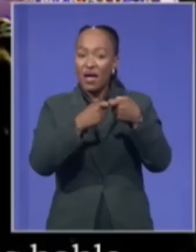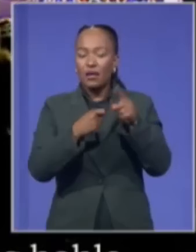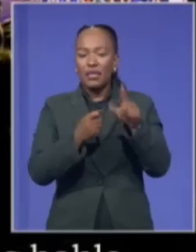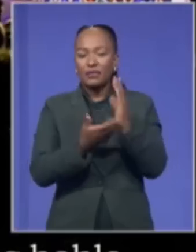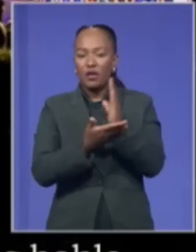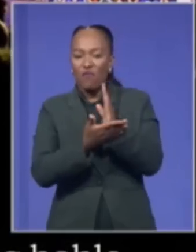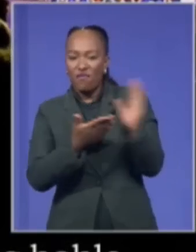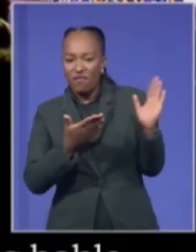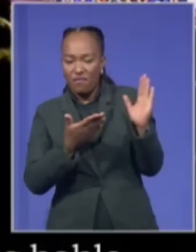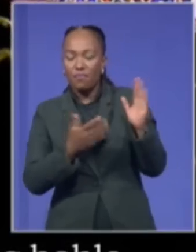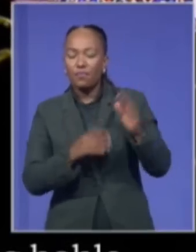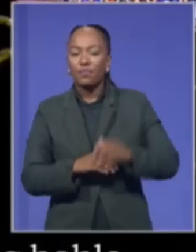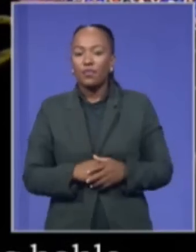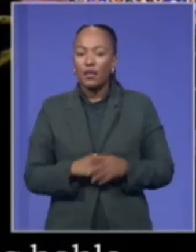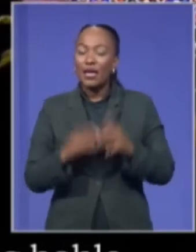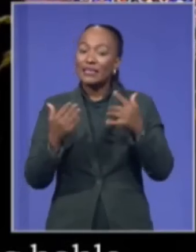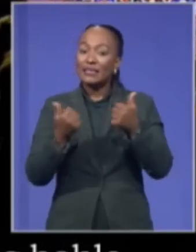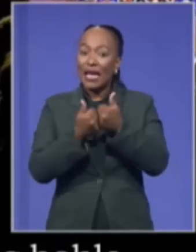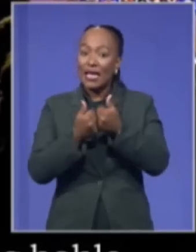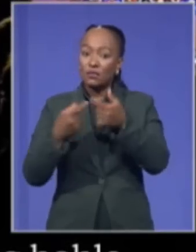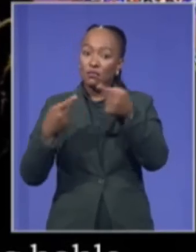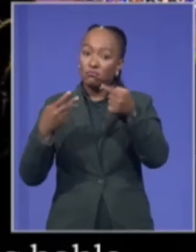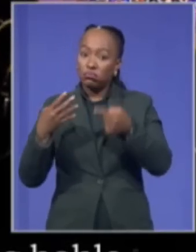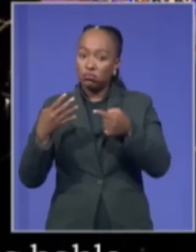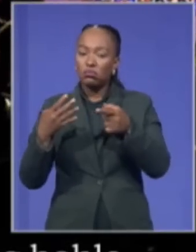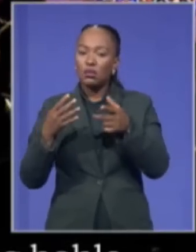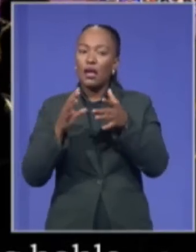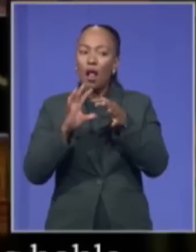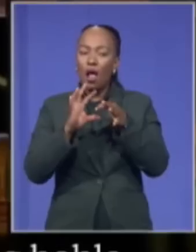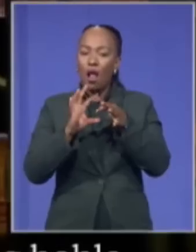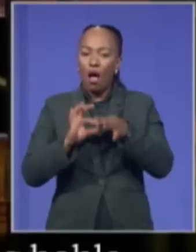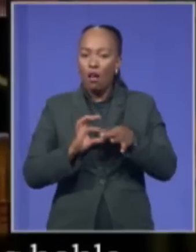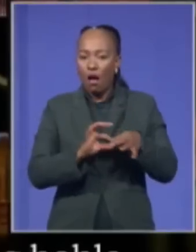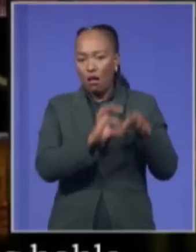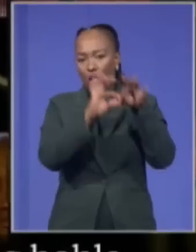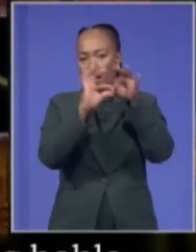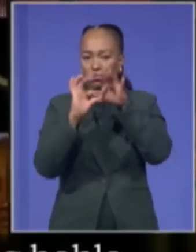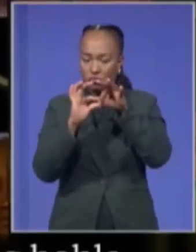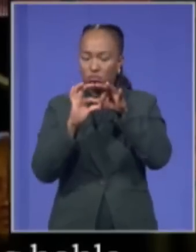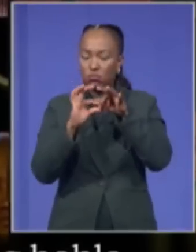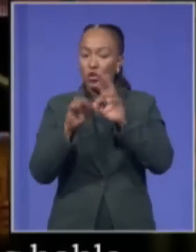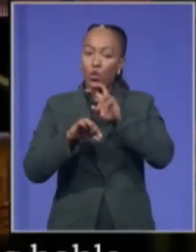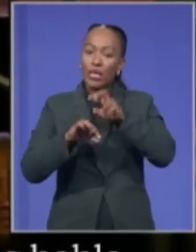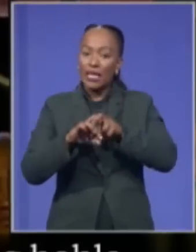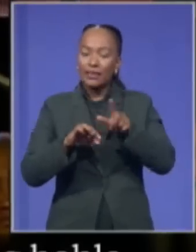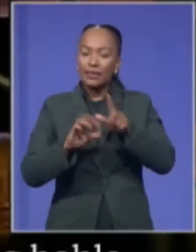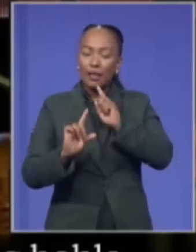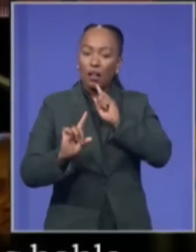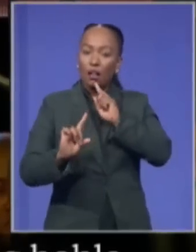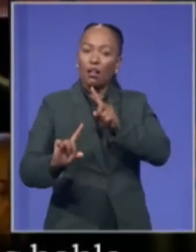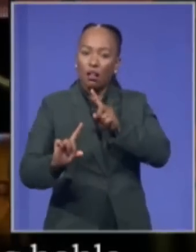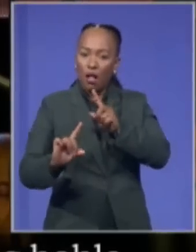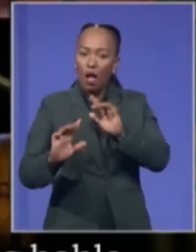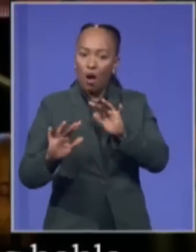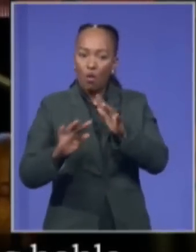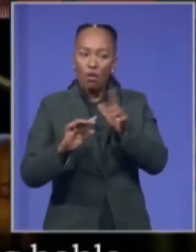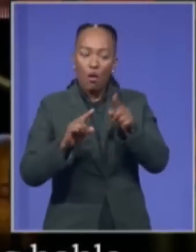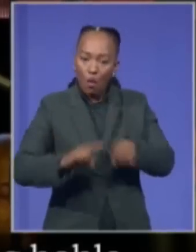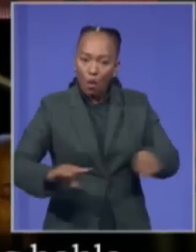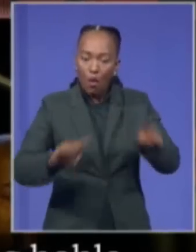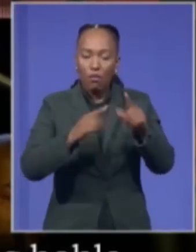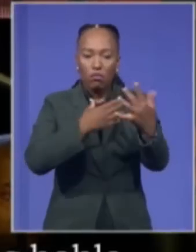These challenges are interconnected. They require responses that are inclusive